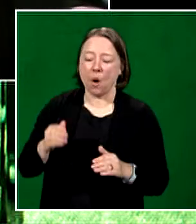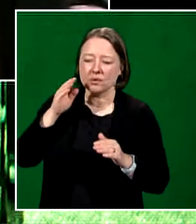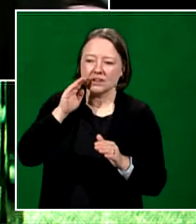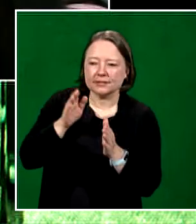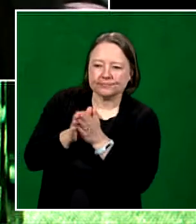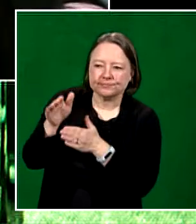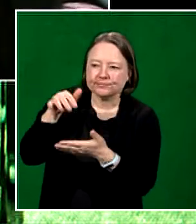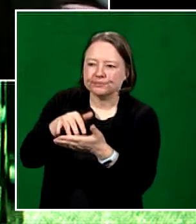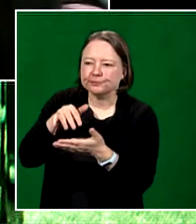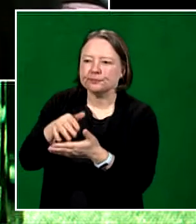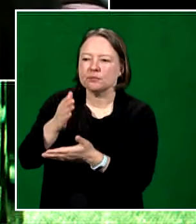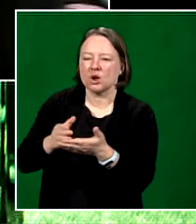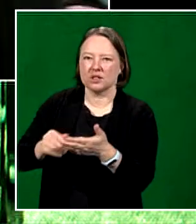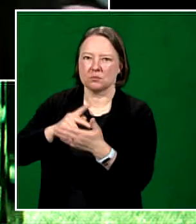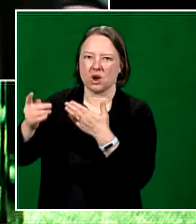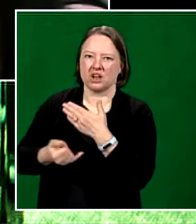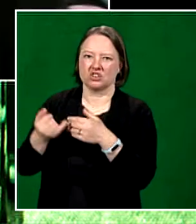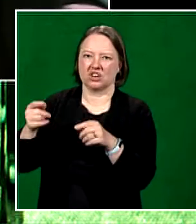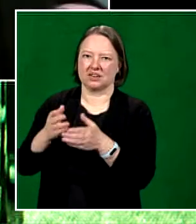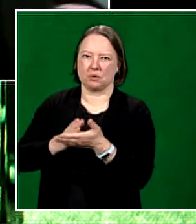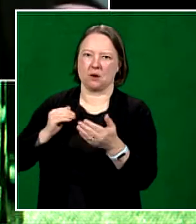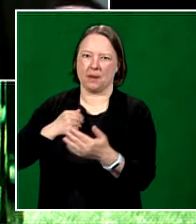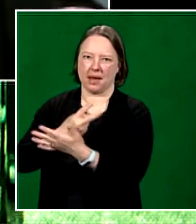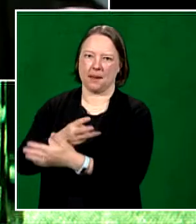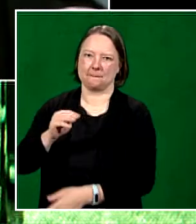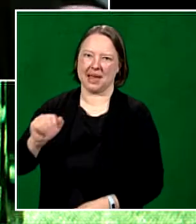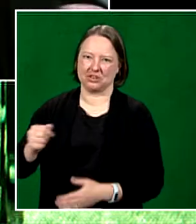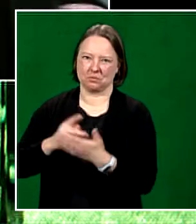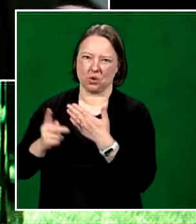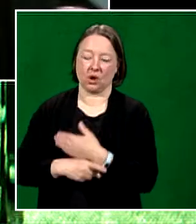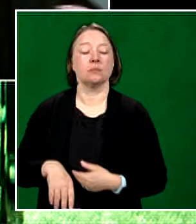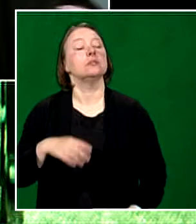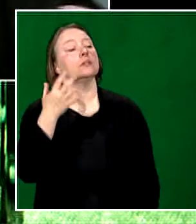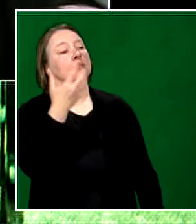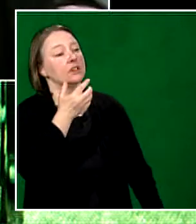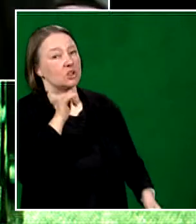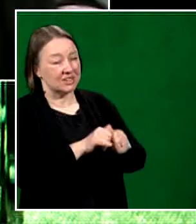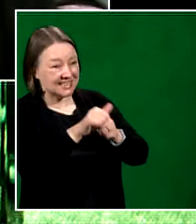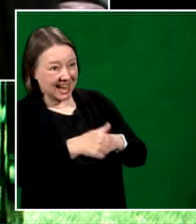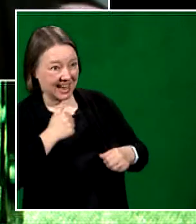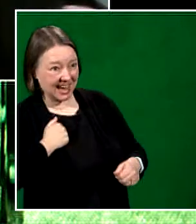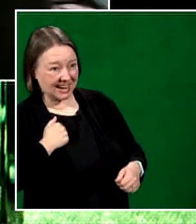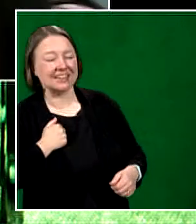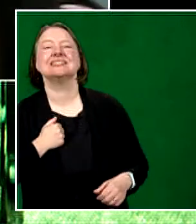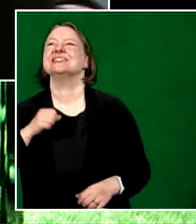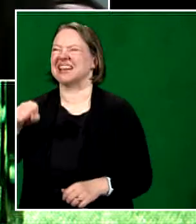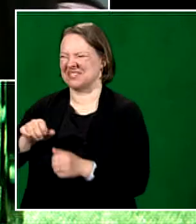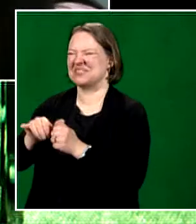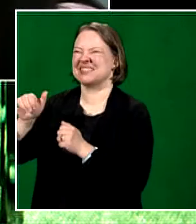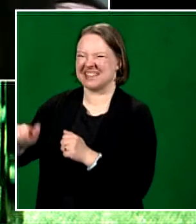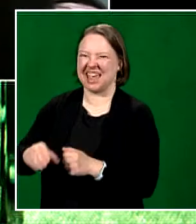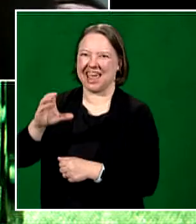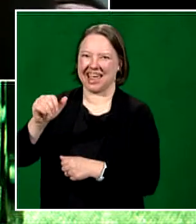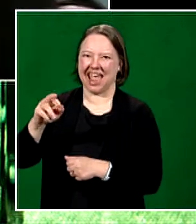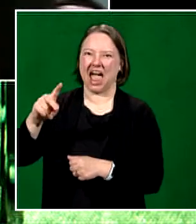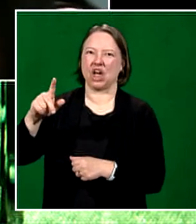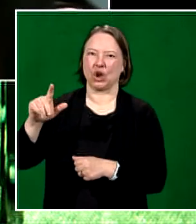some components of this project as well as a part of my master's program. Incredible. Are you staying in Canada? Yes, I'm staying in Calgary,